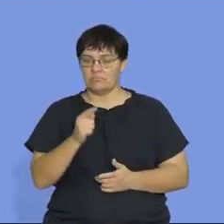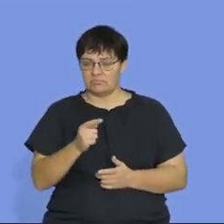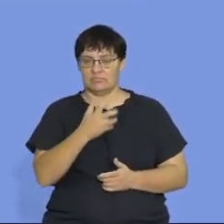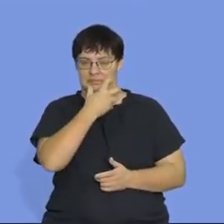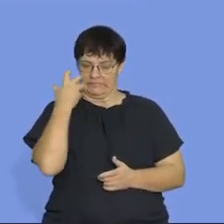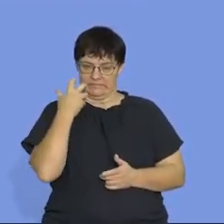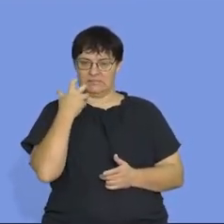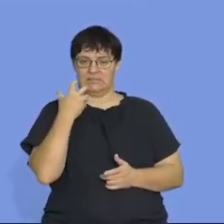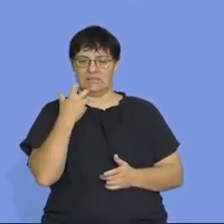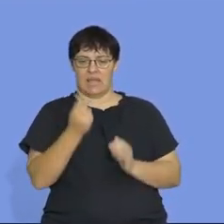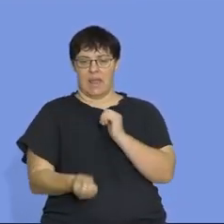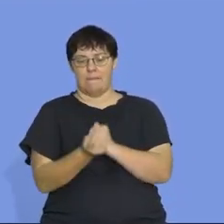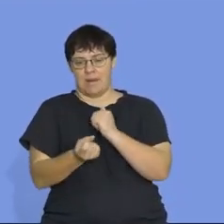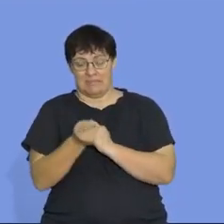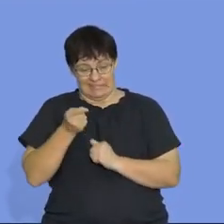reaction, okay?